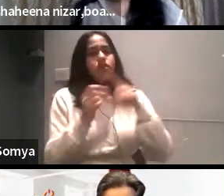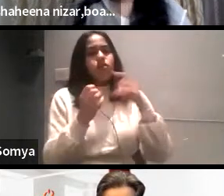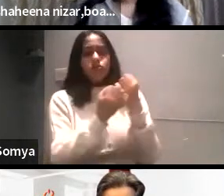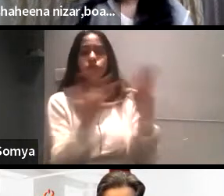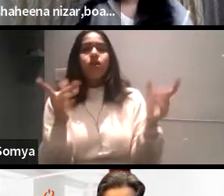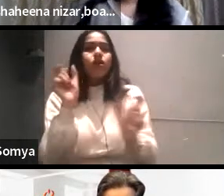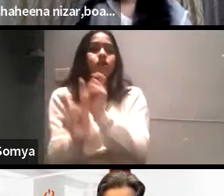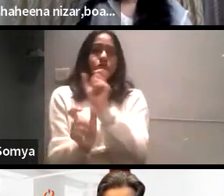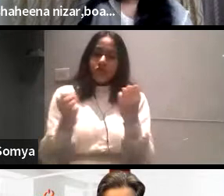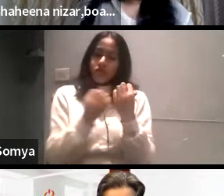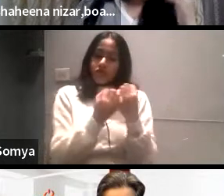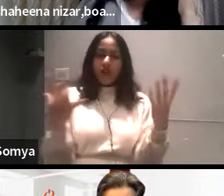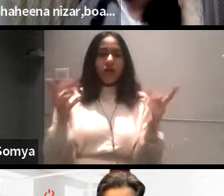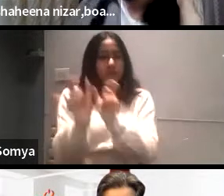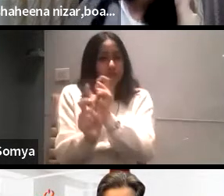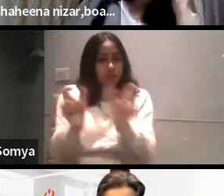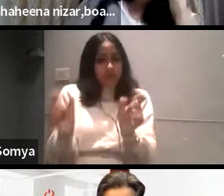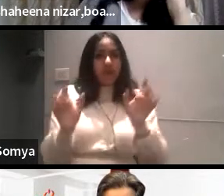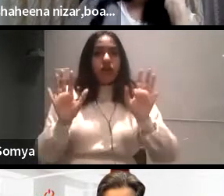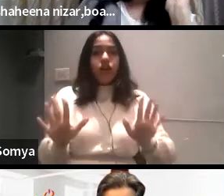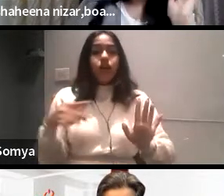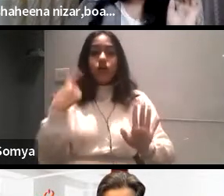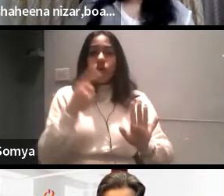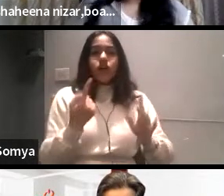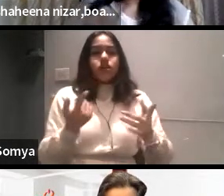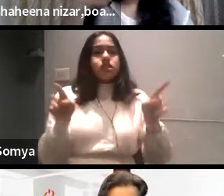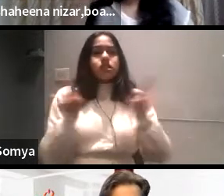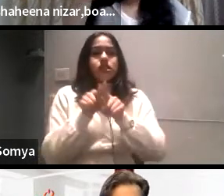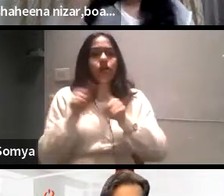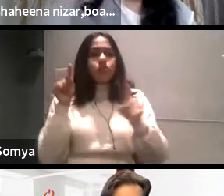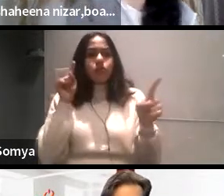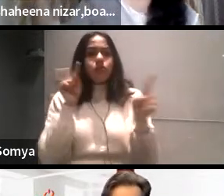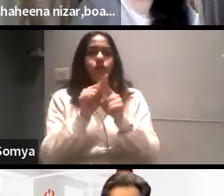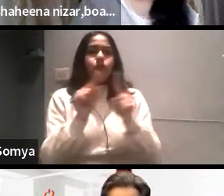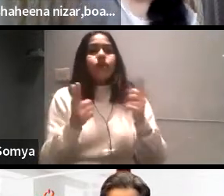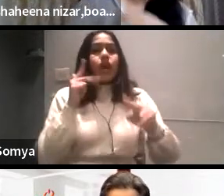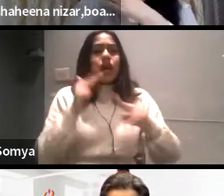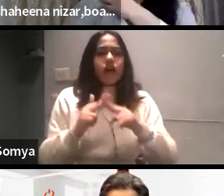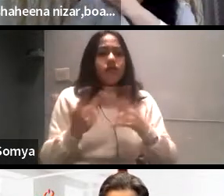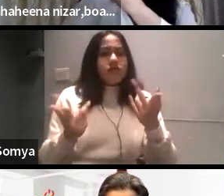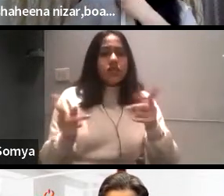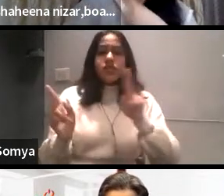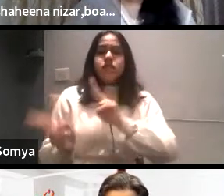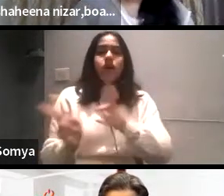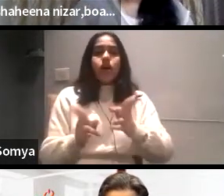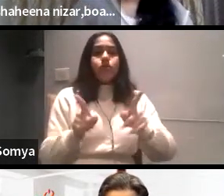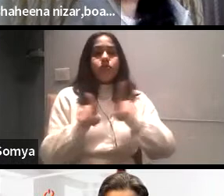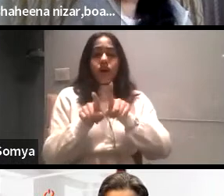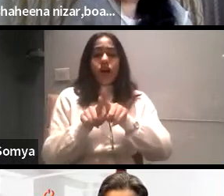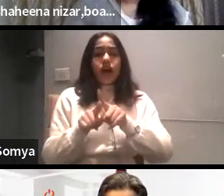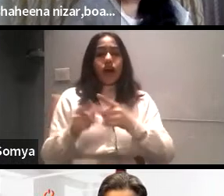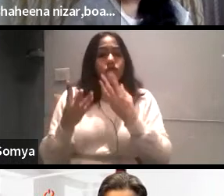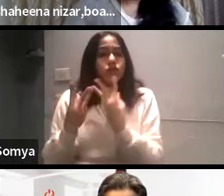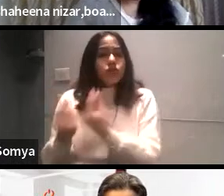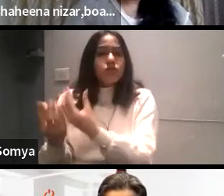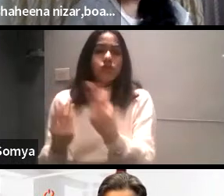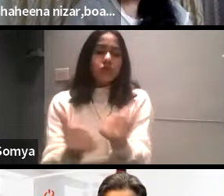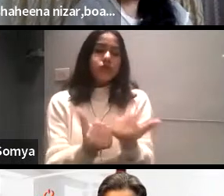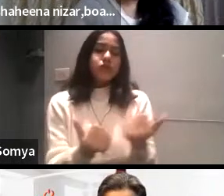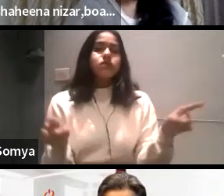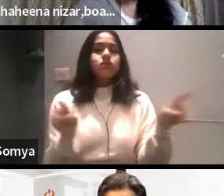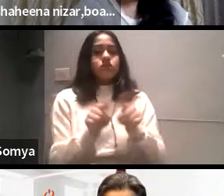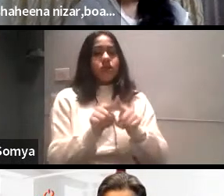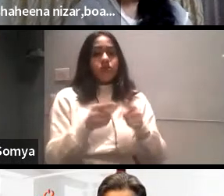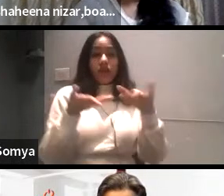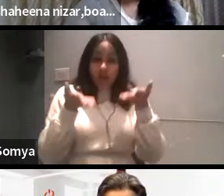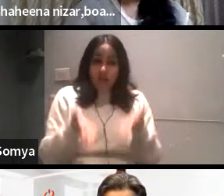several people from abject ignominy to prominence. And let's hear